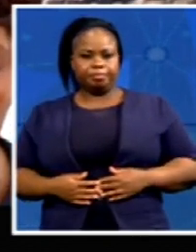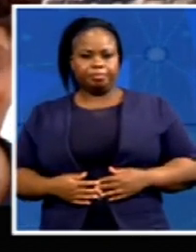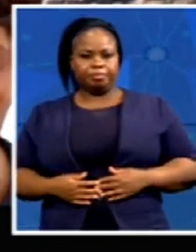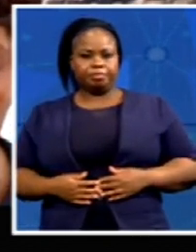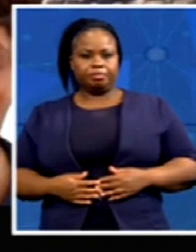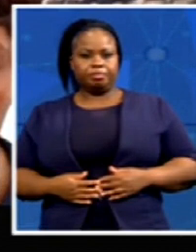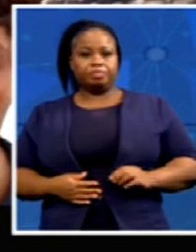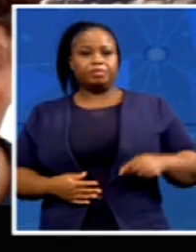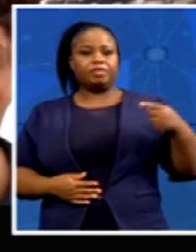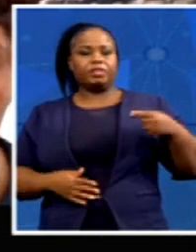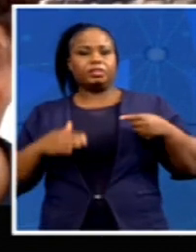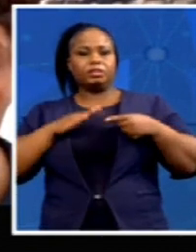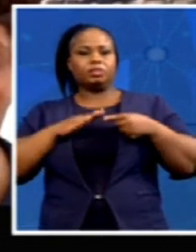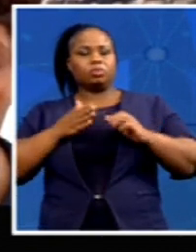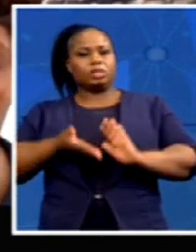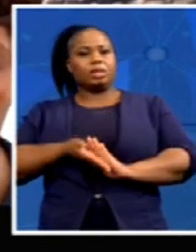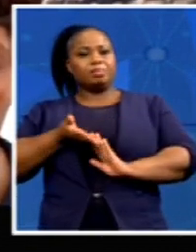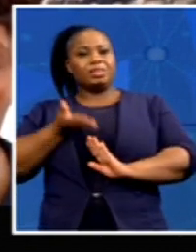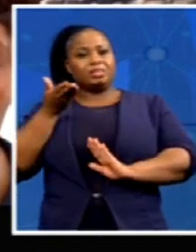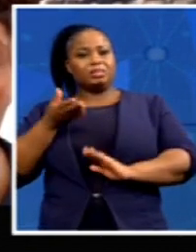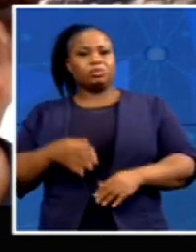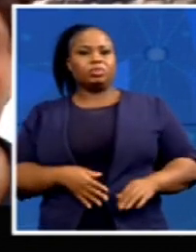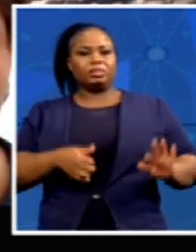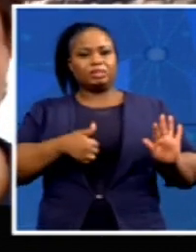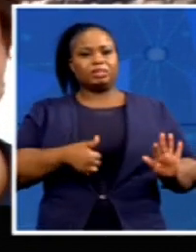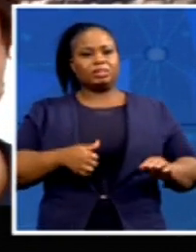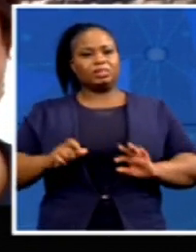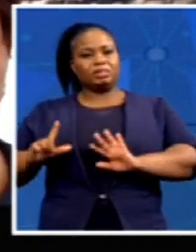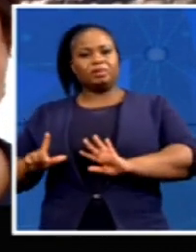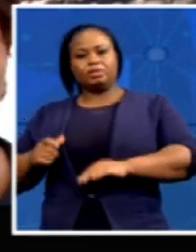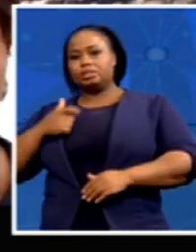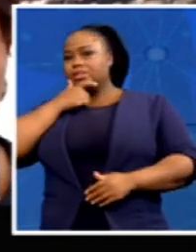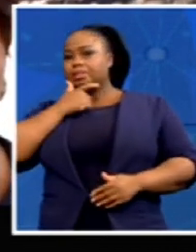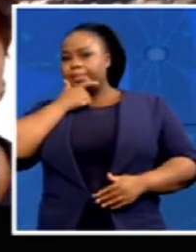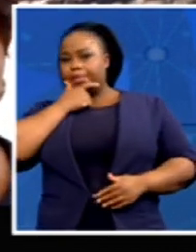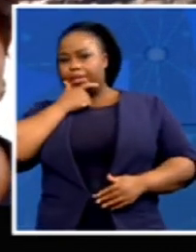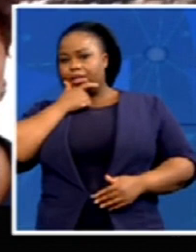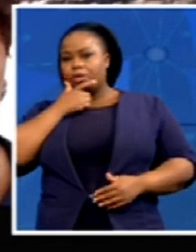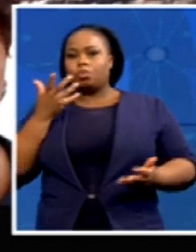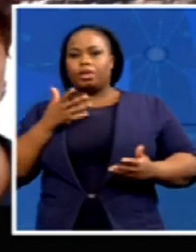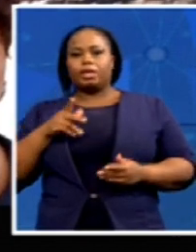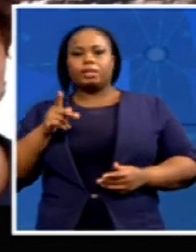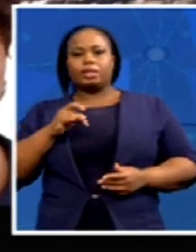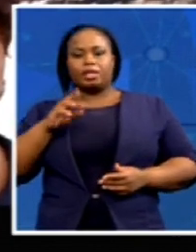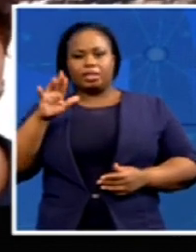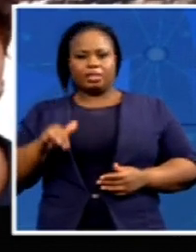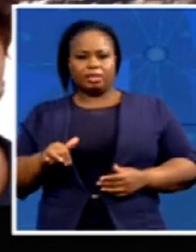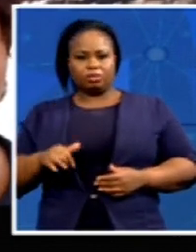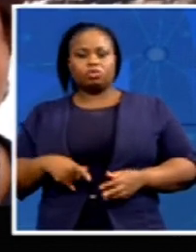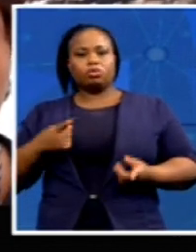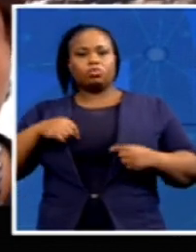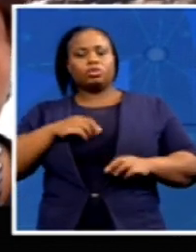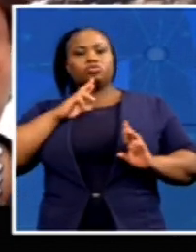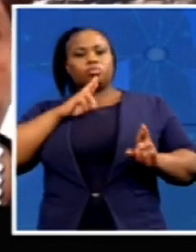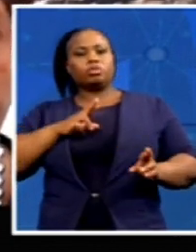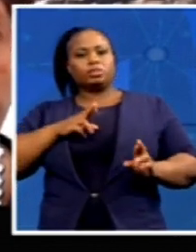the 6th and 7th of December in Kigali, where we will be reporting the progress that we have collectively